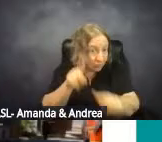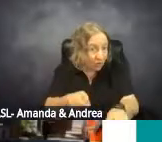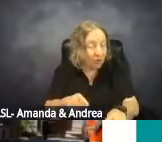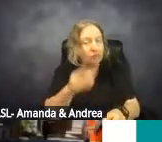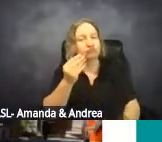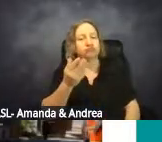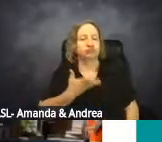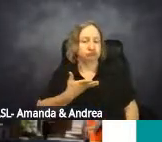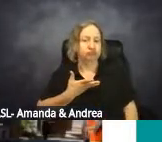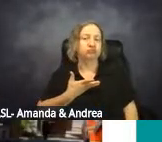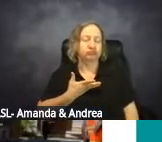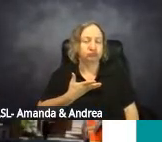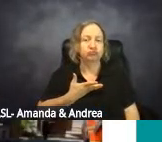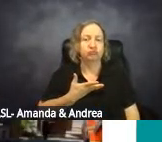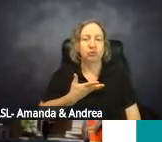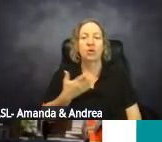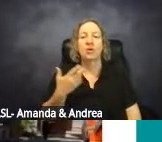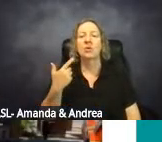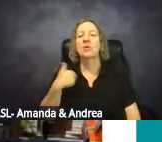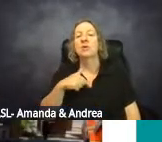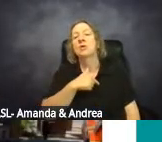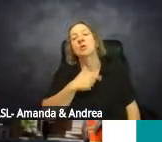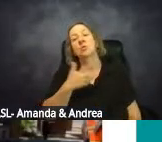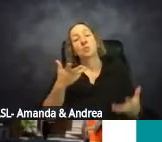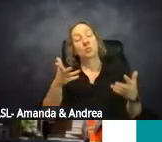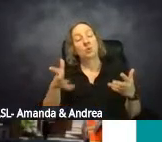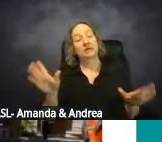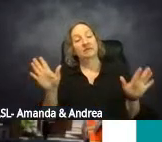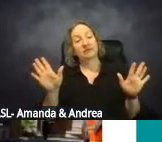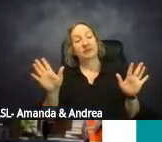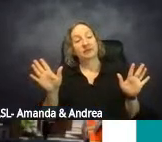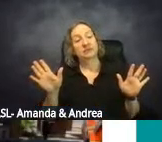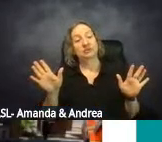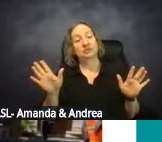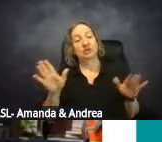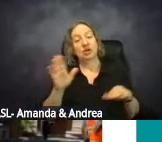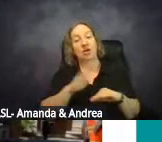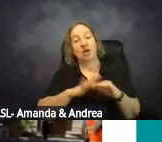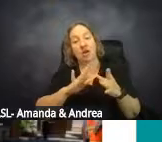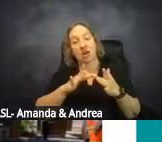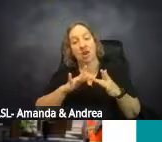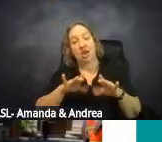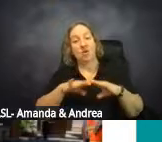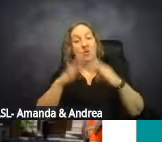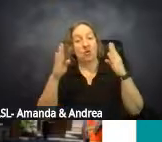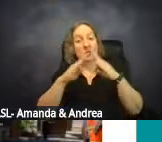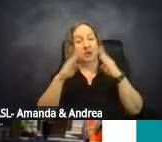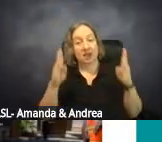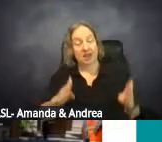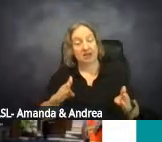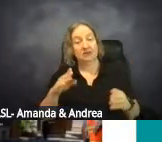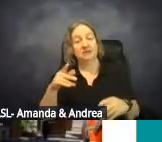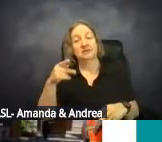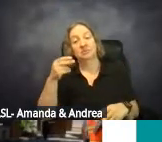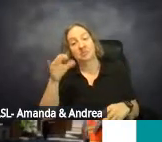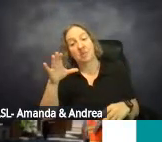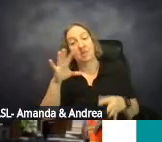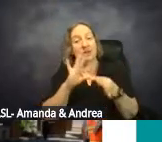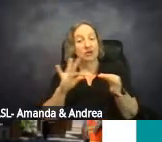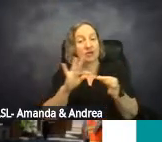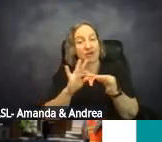know. We also completed the online open house and public comment